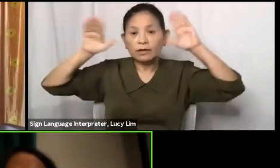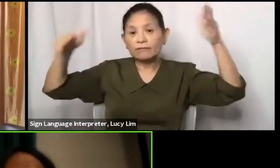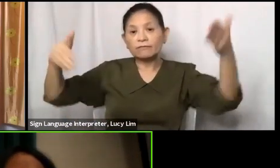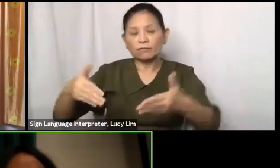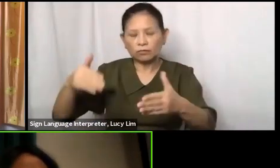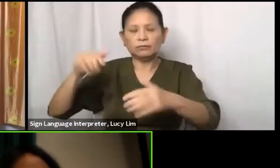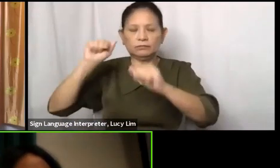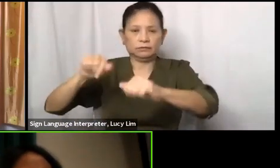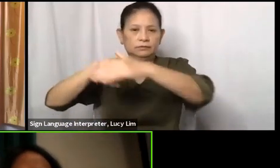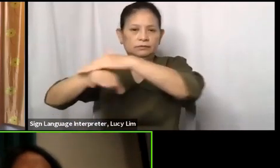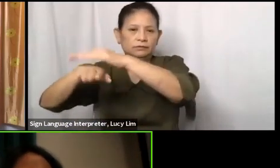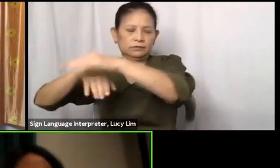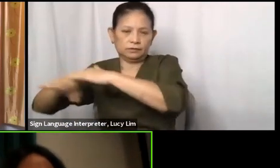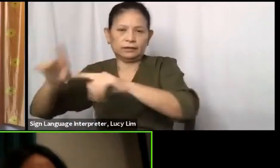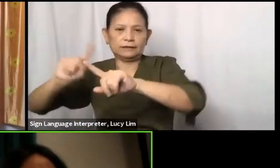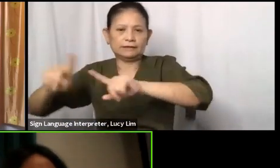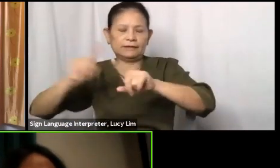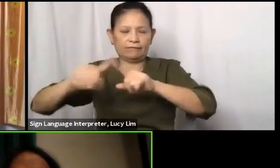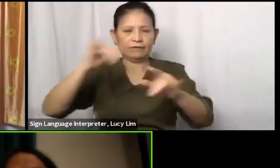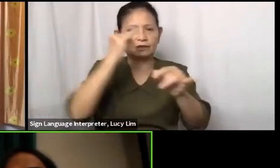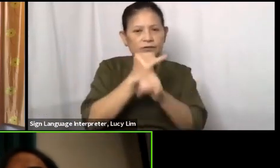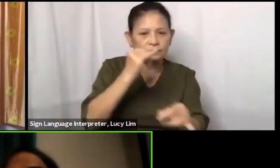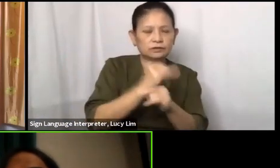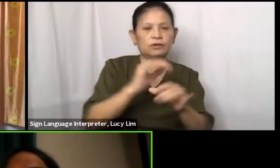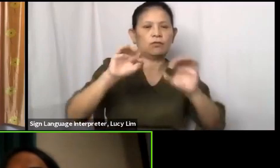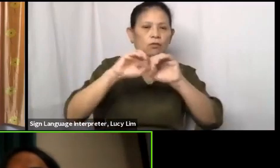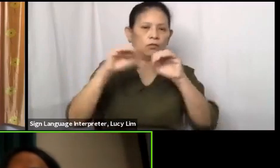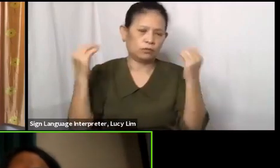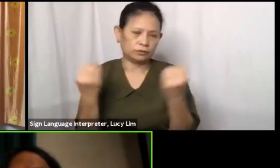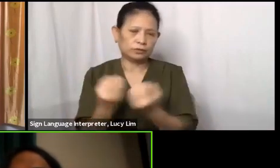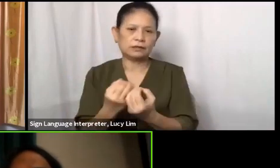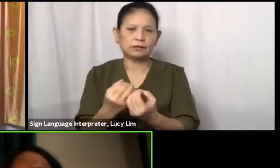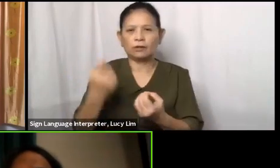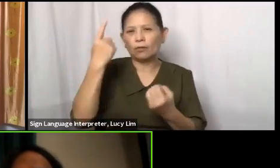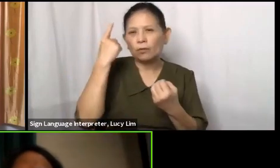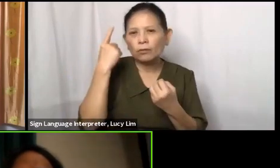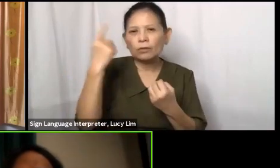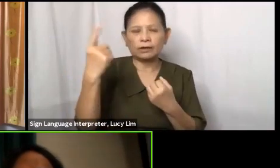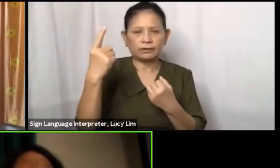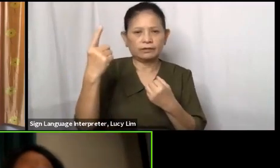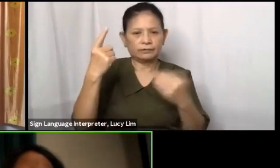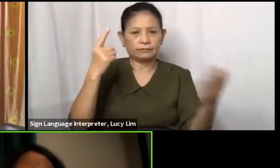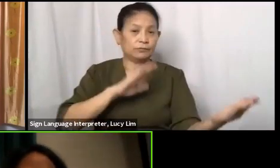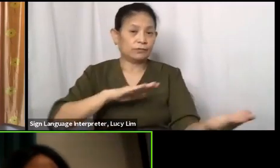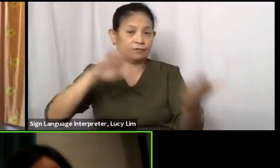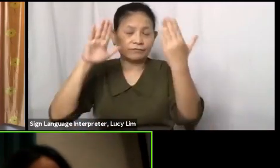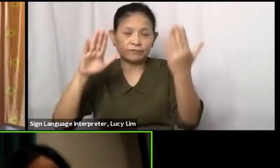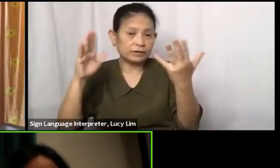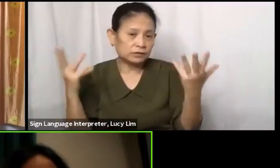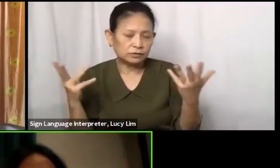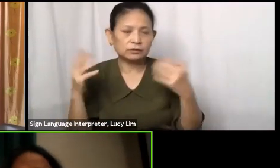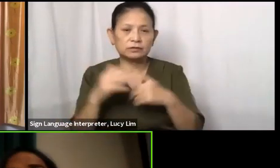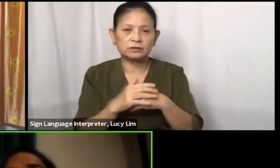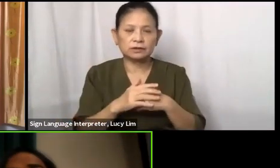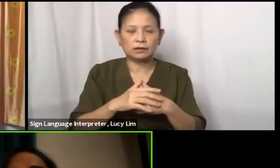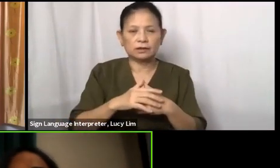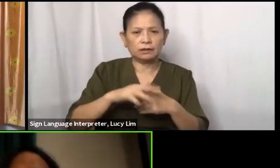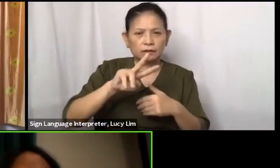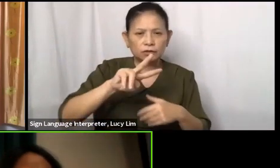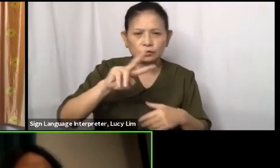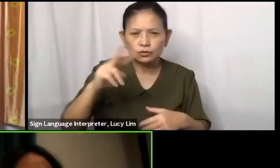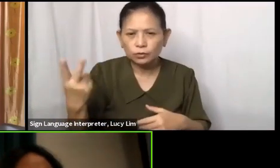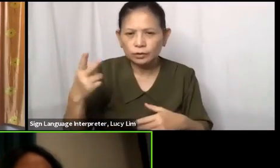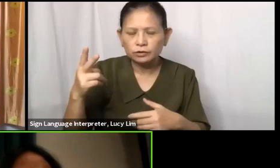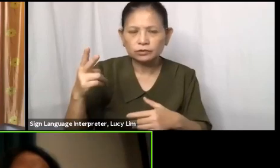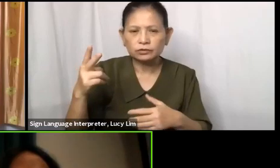different institutions, organizations. One of the thing which we are facing is the switch cost basically, as most